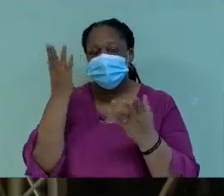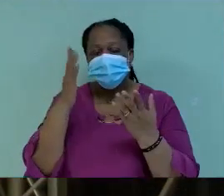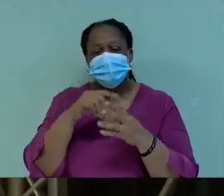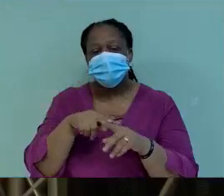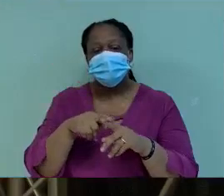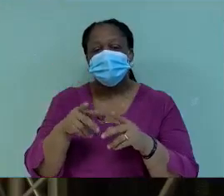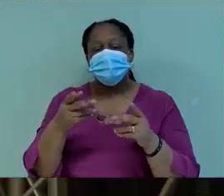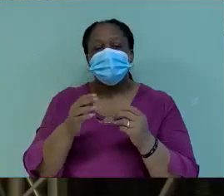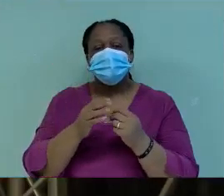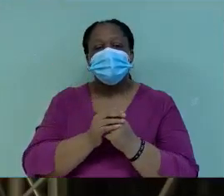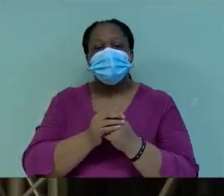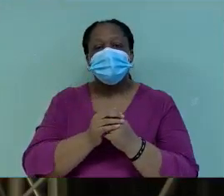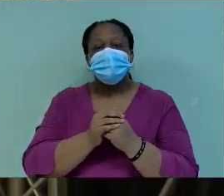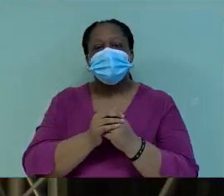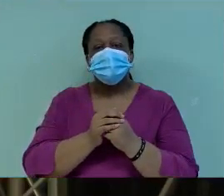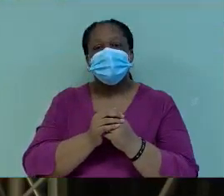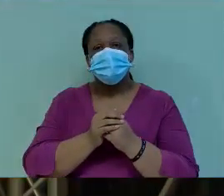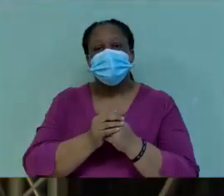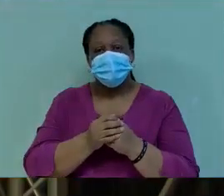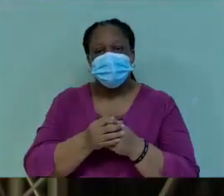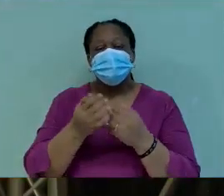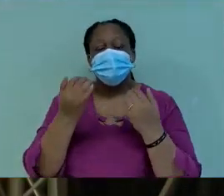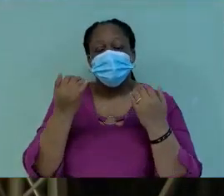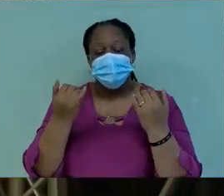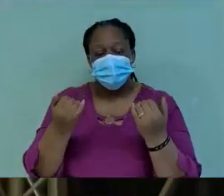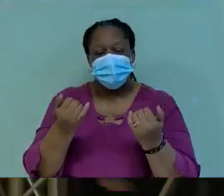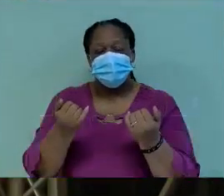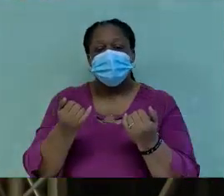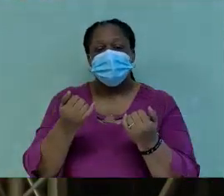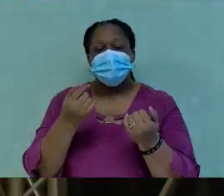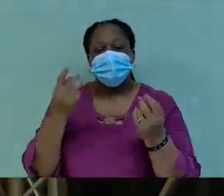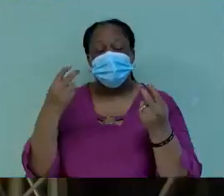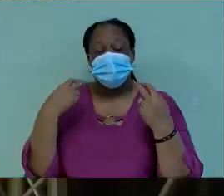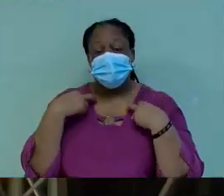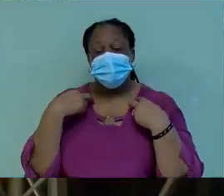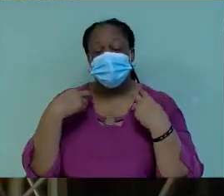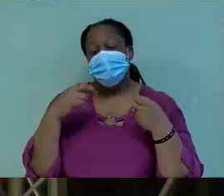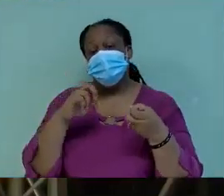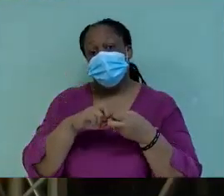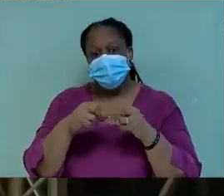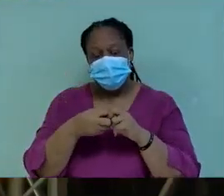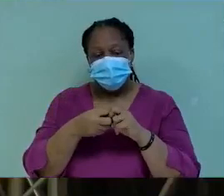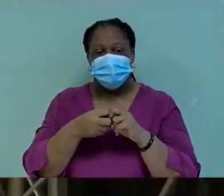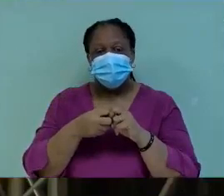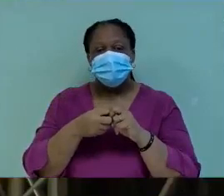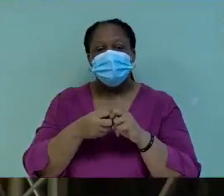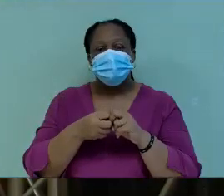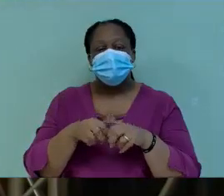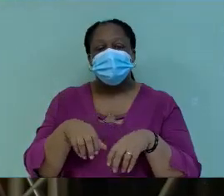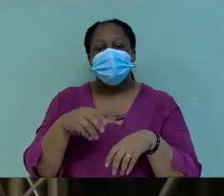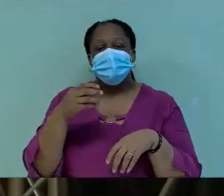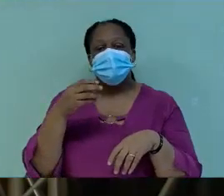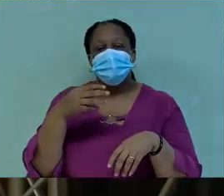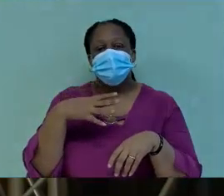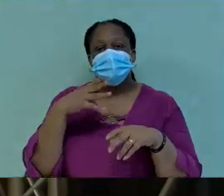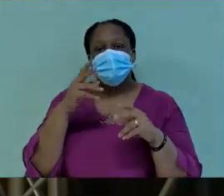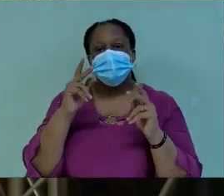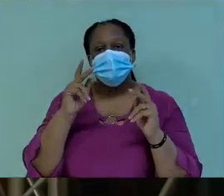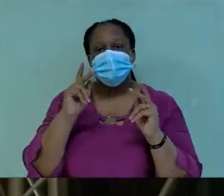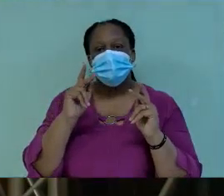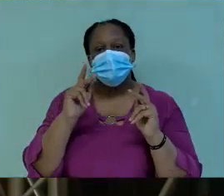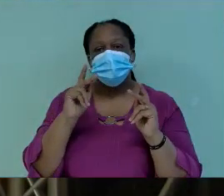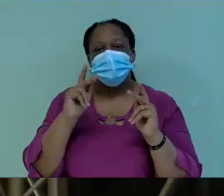In times of crisis such as the one we are currently experiencing, HR is called to assess